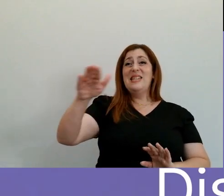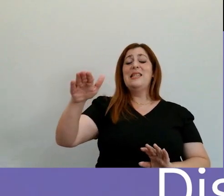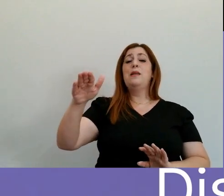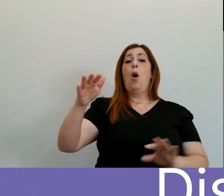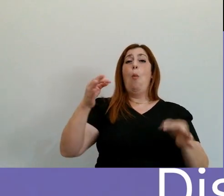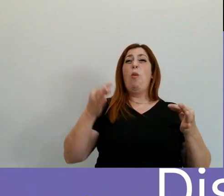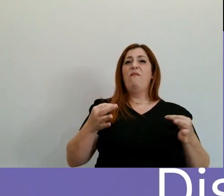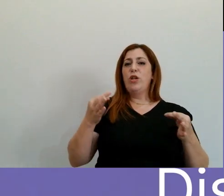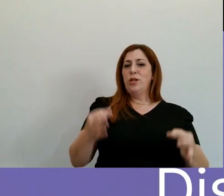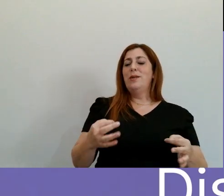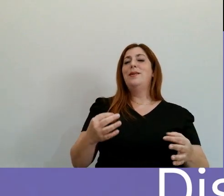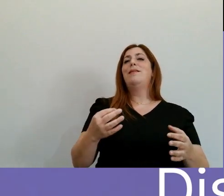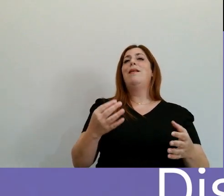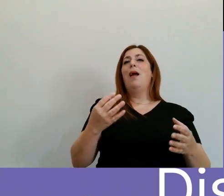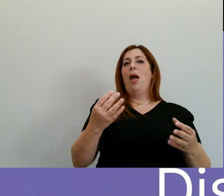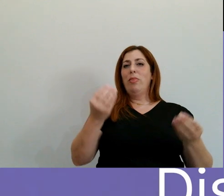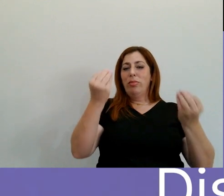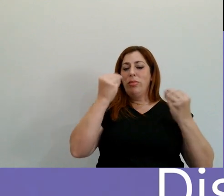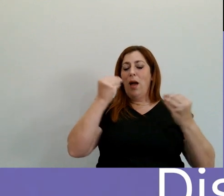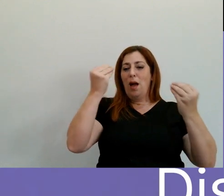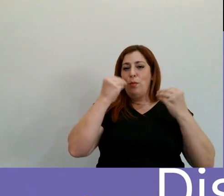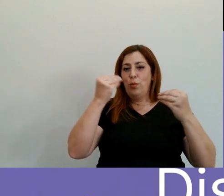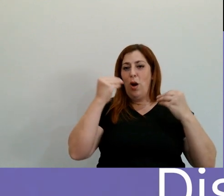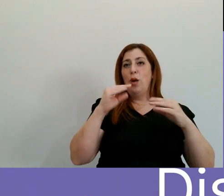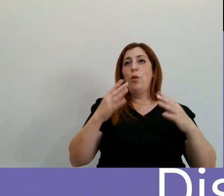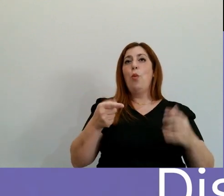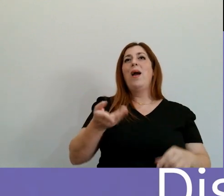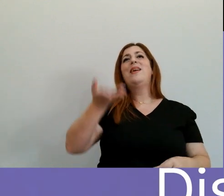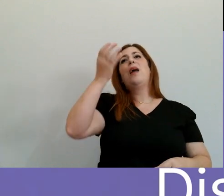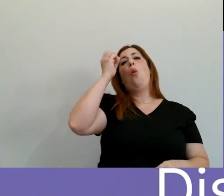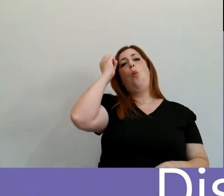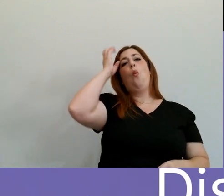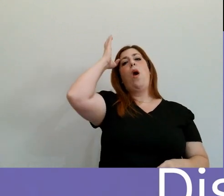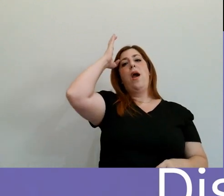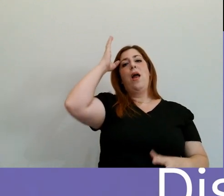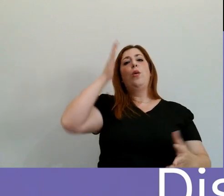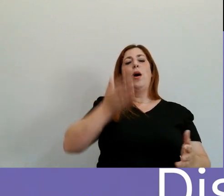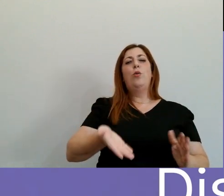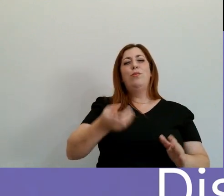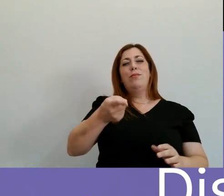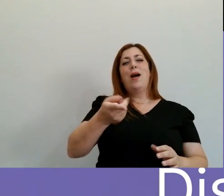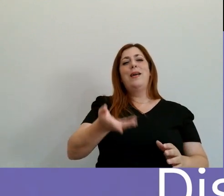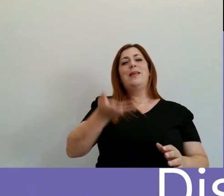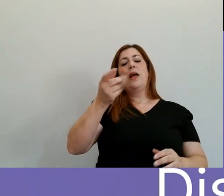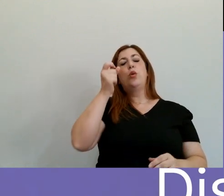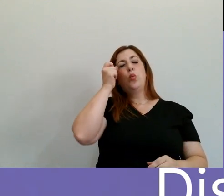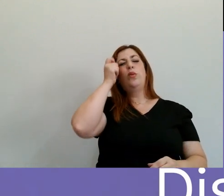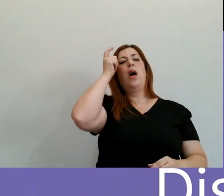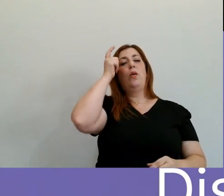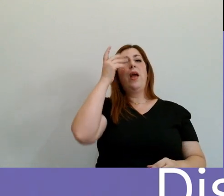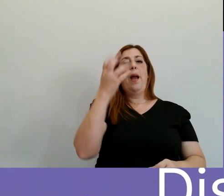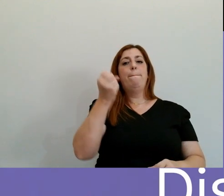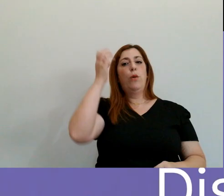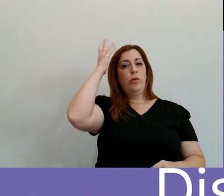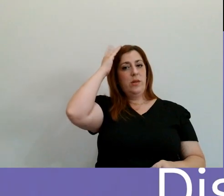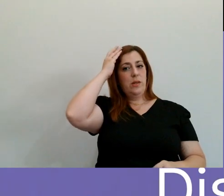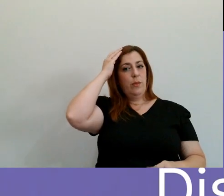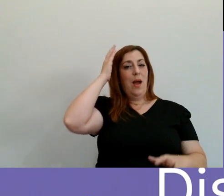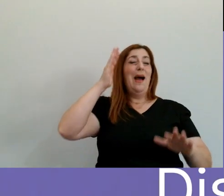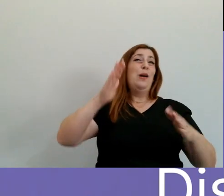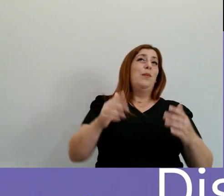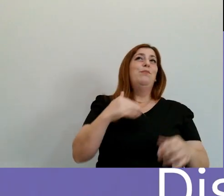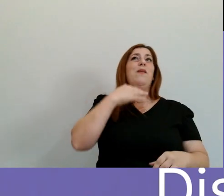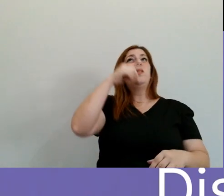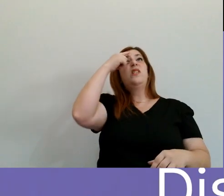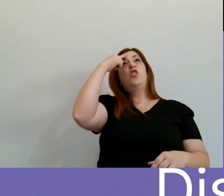professionals themselves, people are getting their diagnoses more. Does not necessarily mean there's more